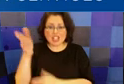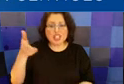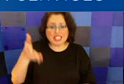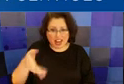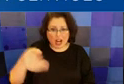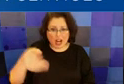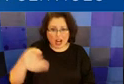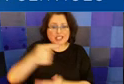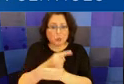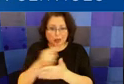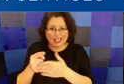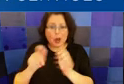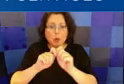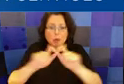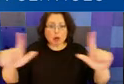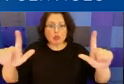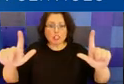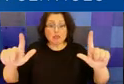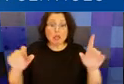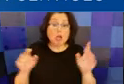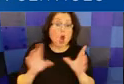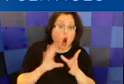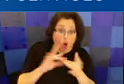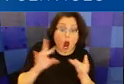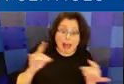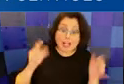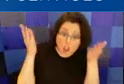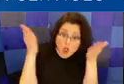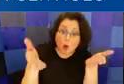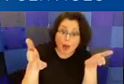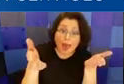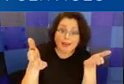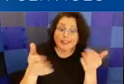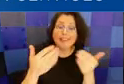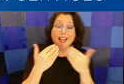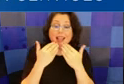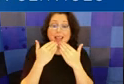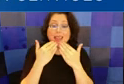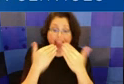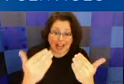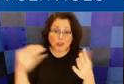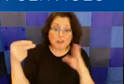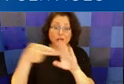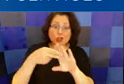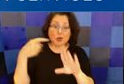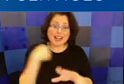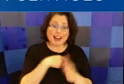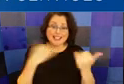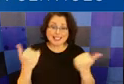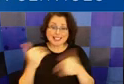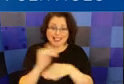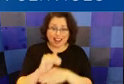please spread the word, leave comments there as well. And we thank you for joining us today.